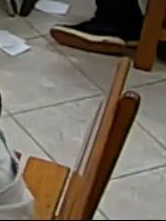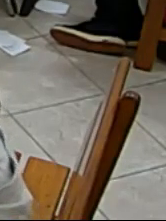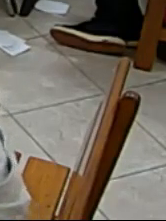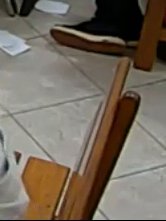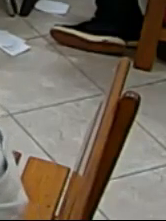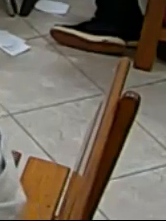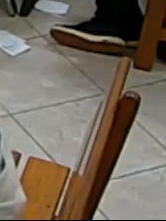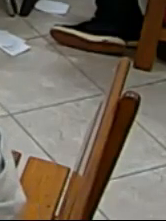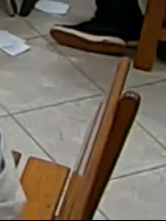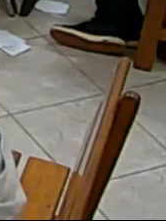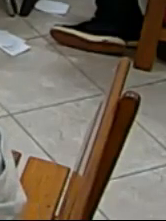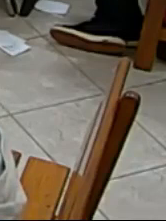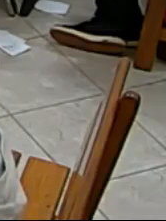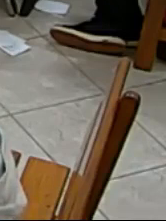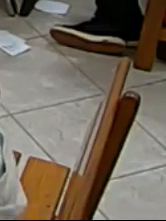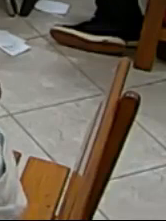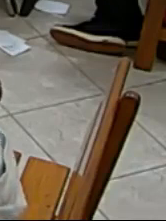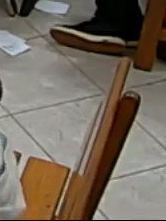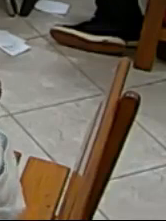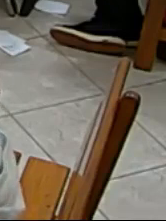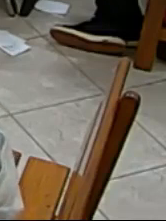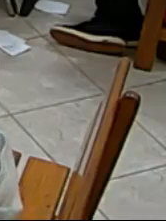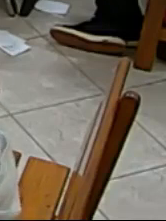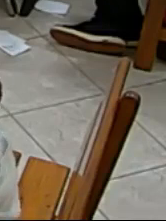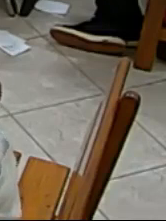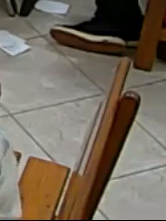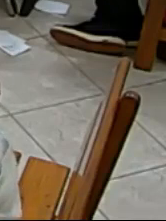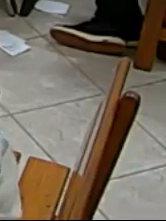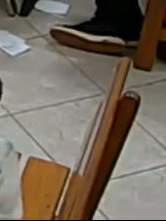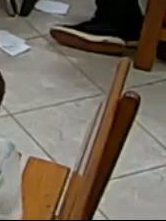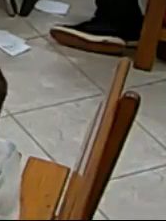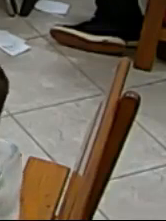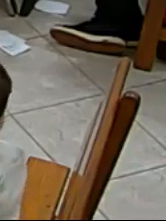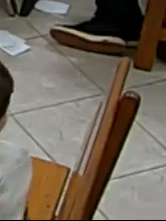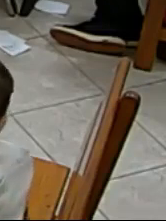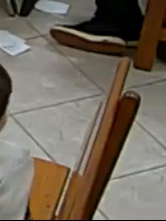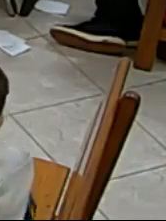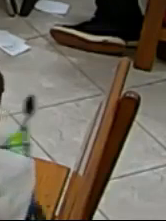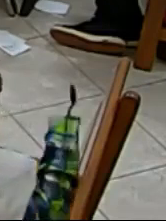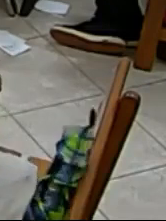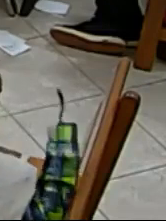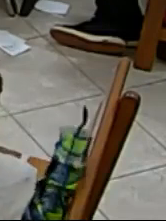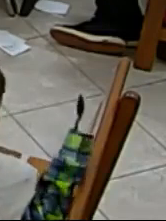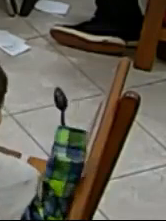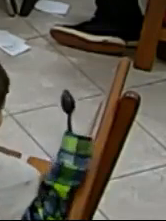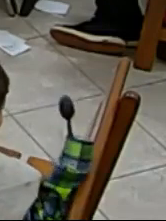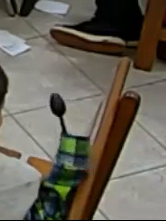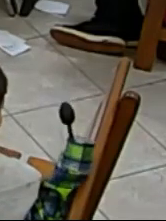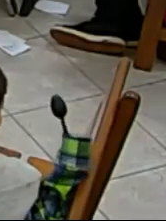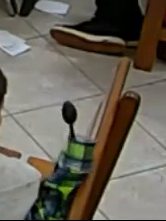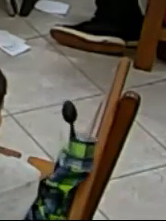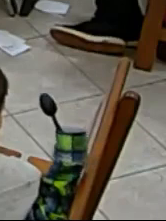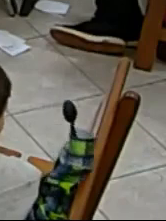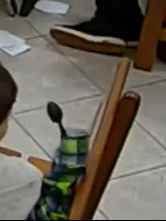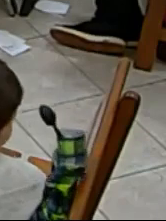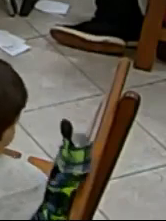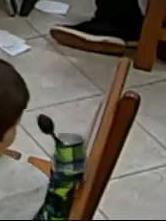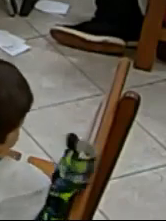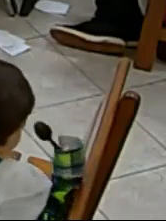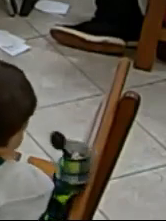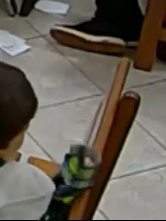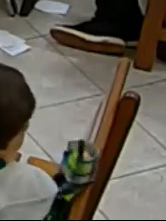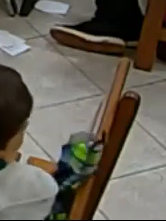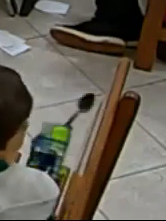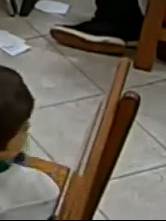to. And most importantly, Lord, we're waiting, Lord, for God to take